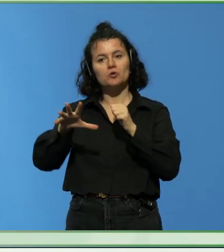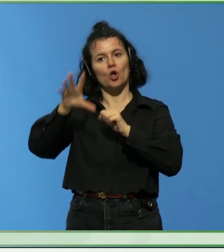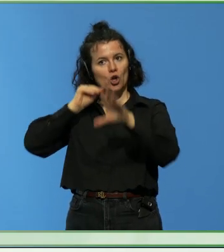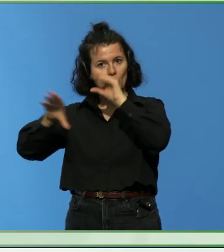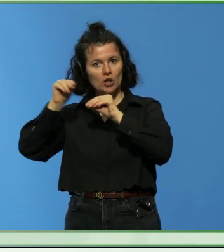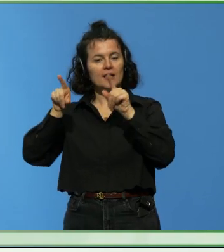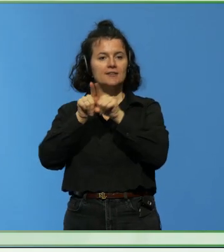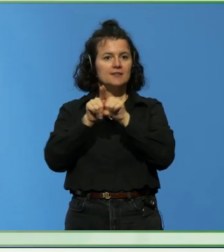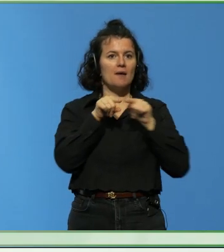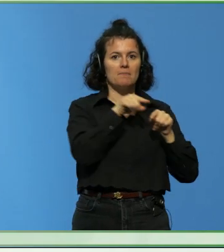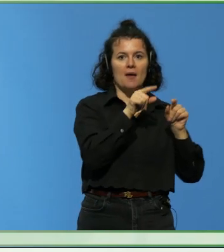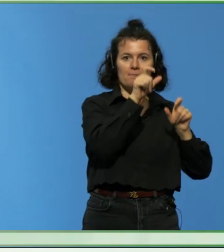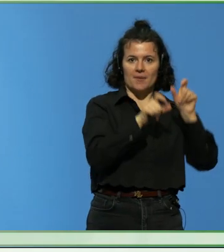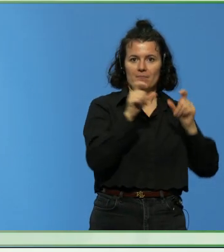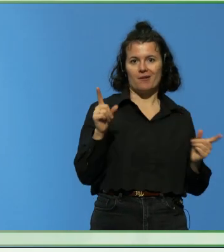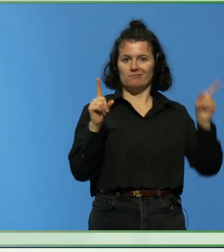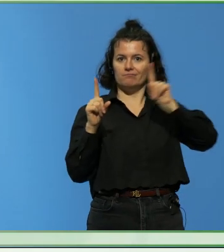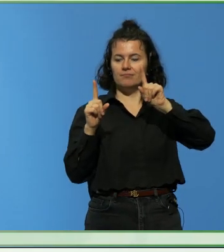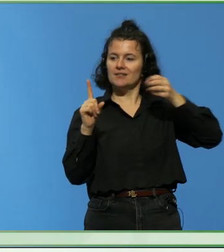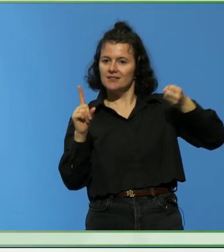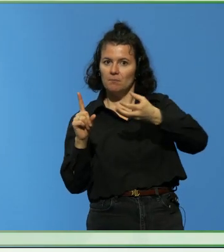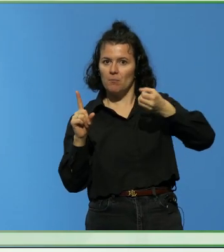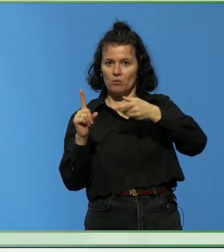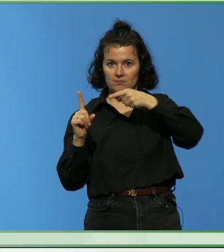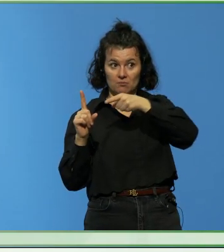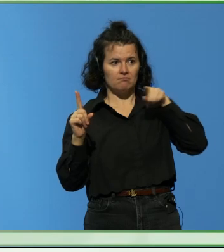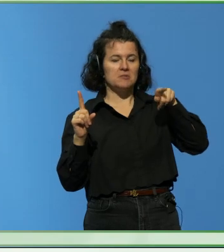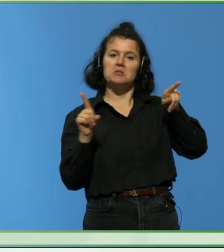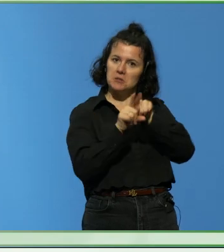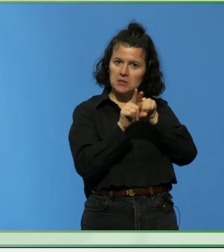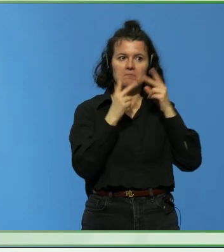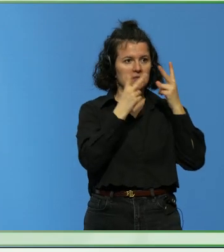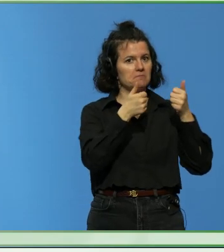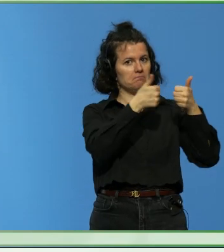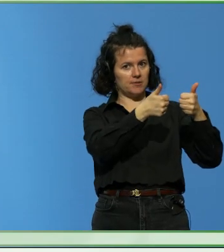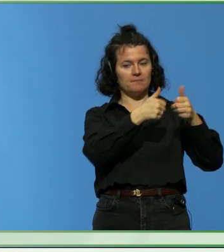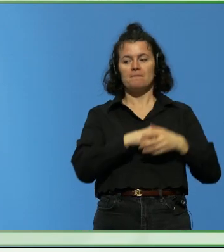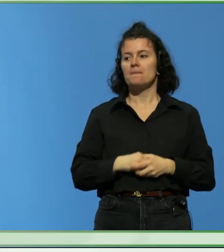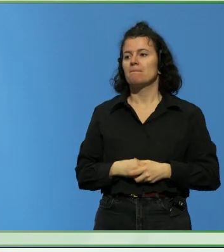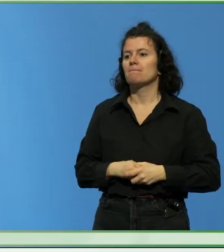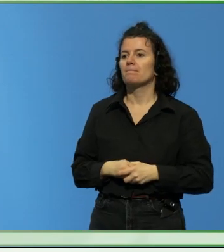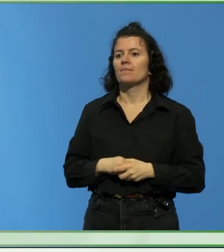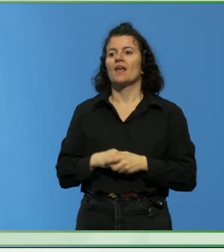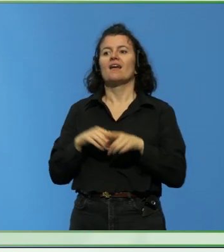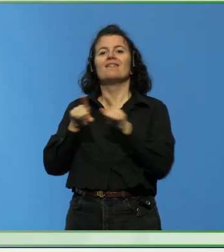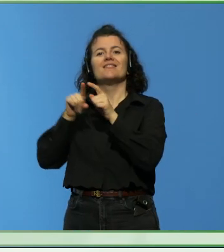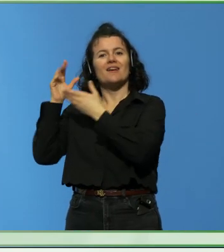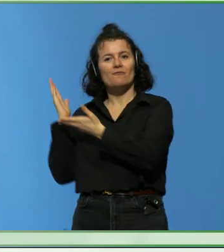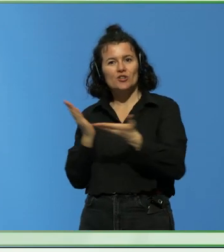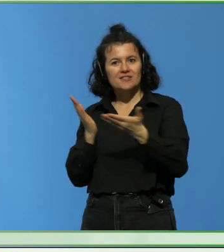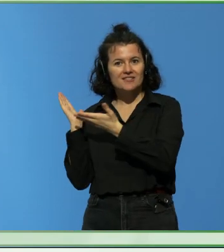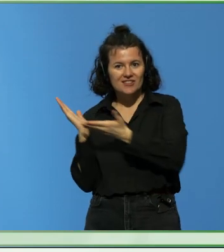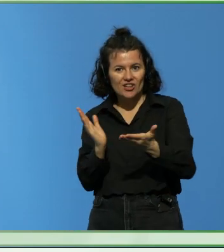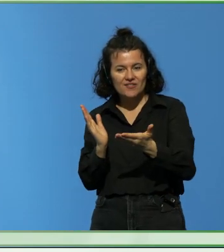service providers. And we saw improvements across all behaviours, all key target behaviours. And many young